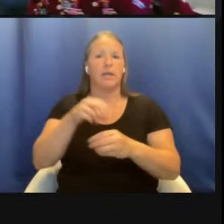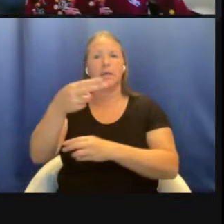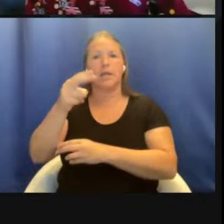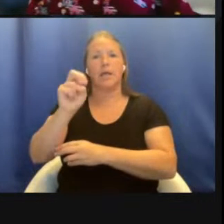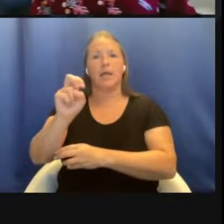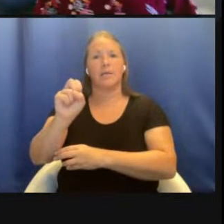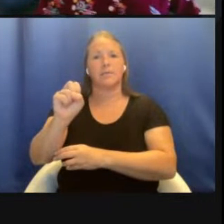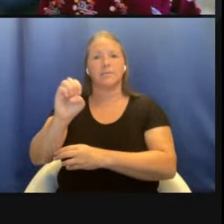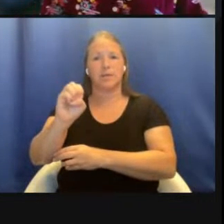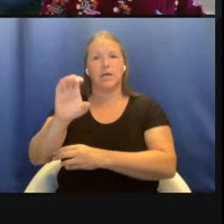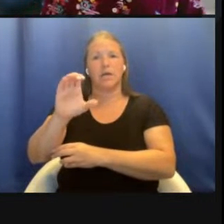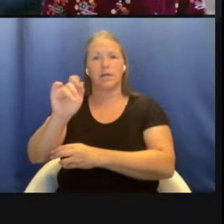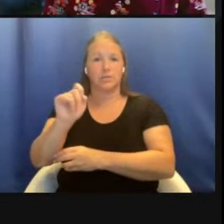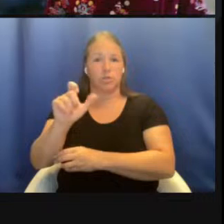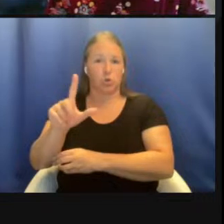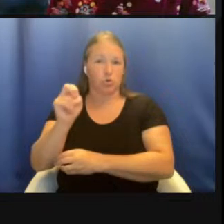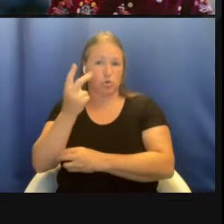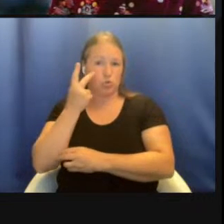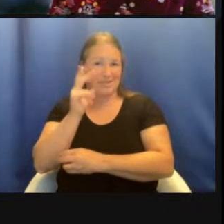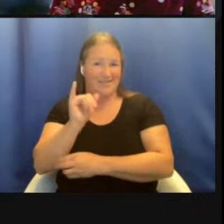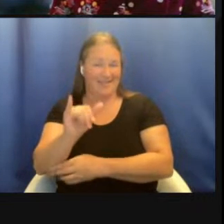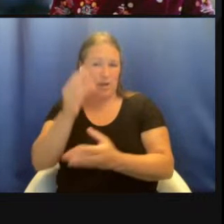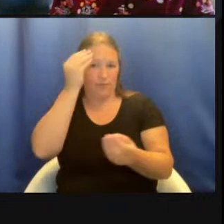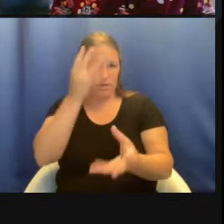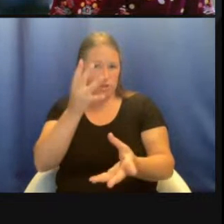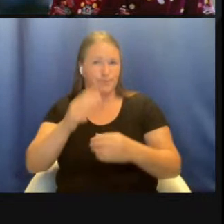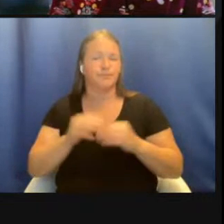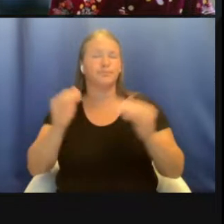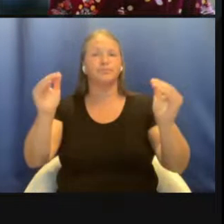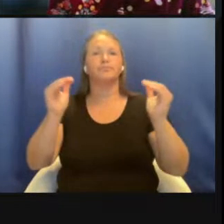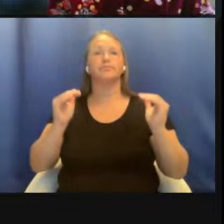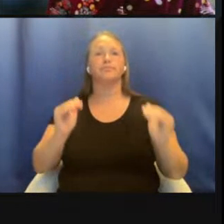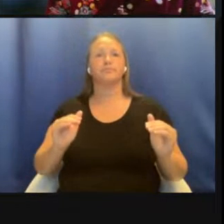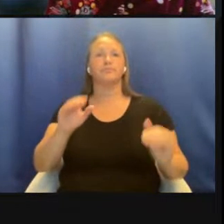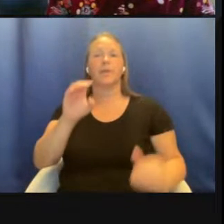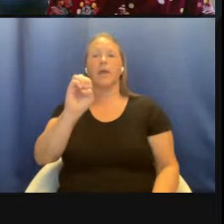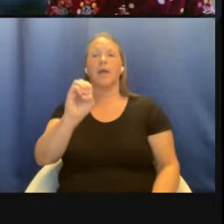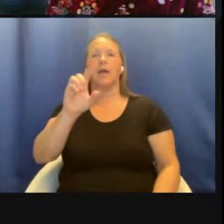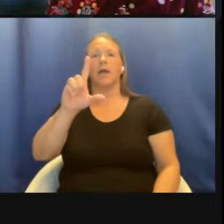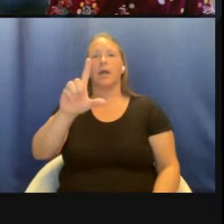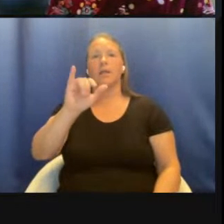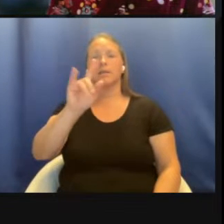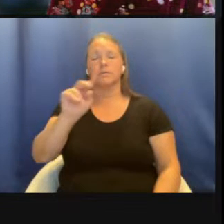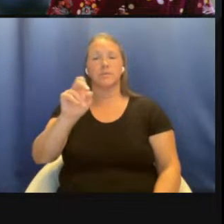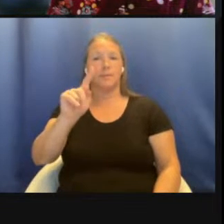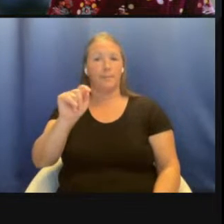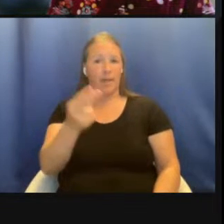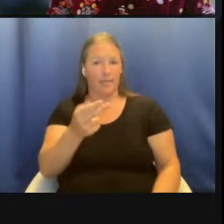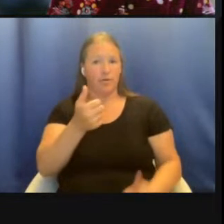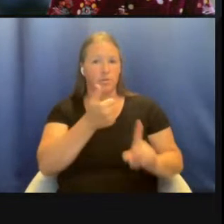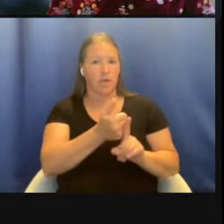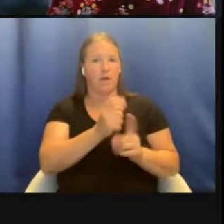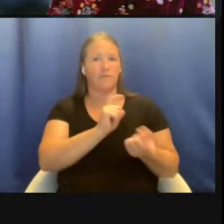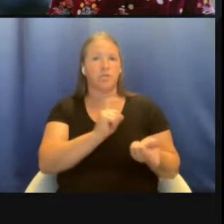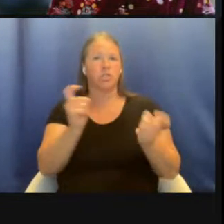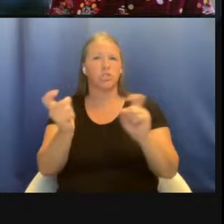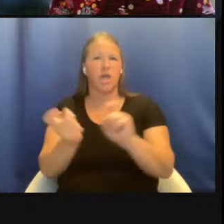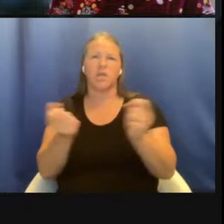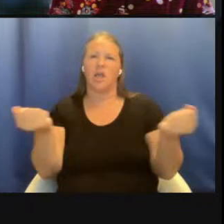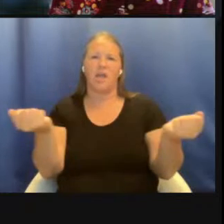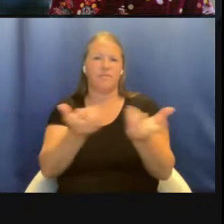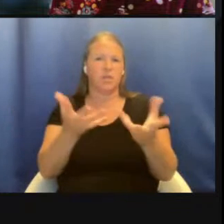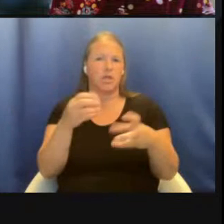Elizabeth herself turned every possession into an autobiography and did it by taking extensive inventories